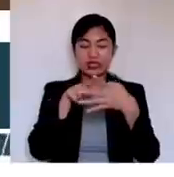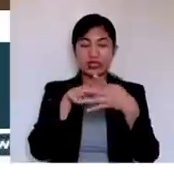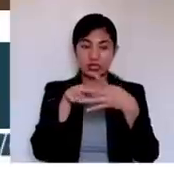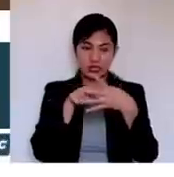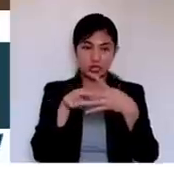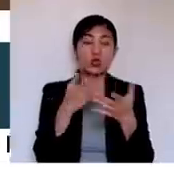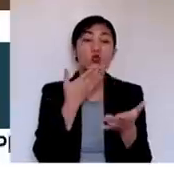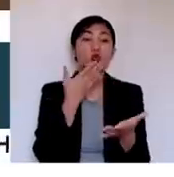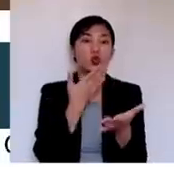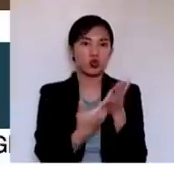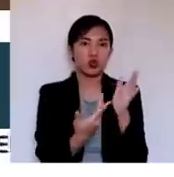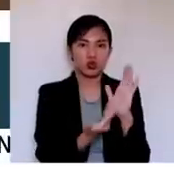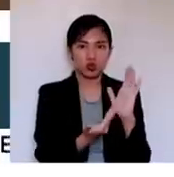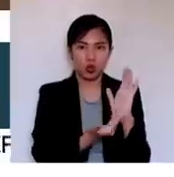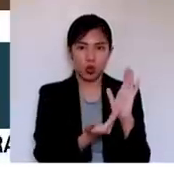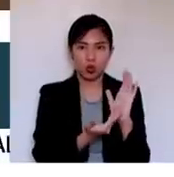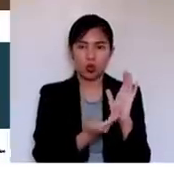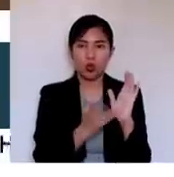That's already